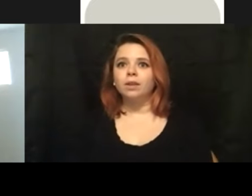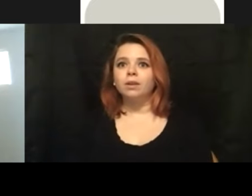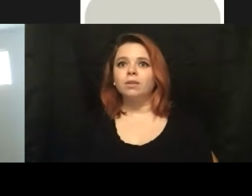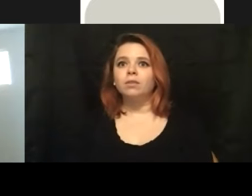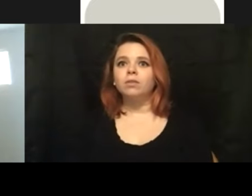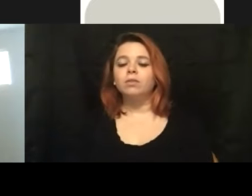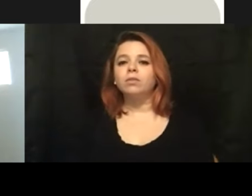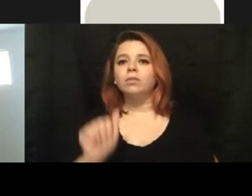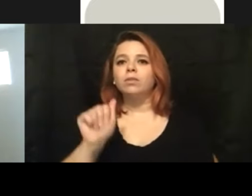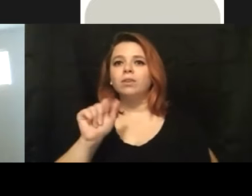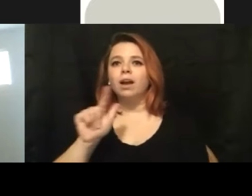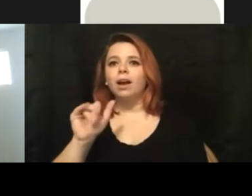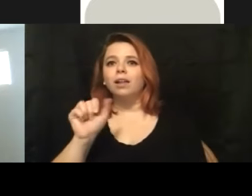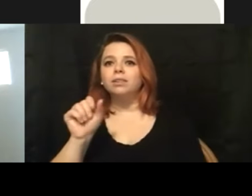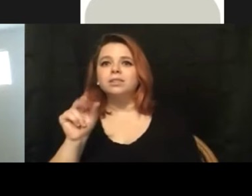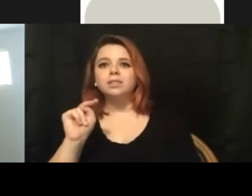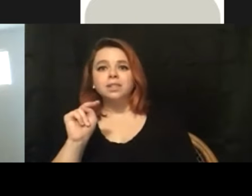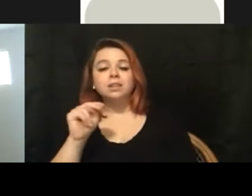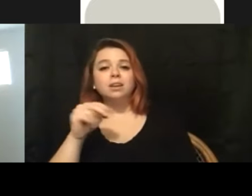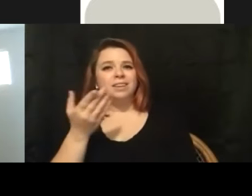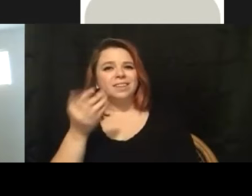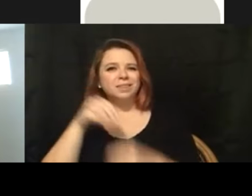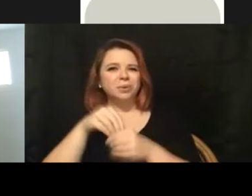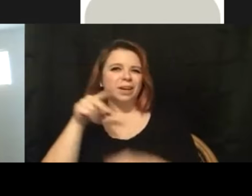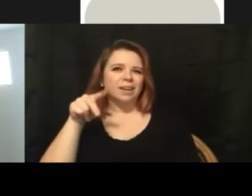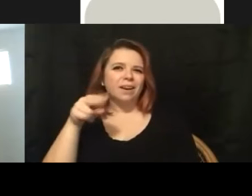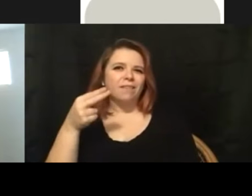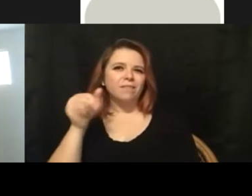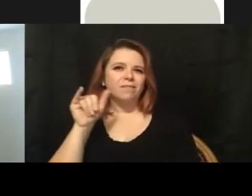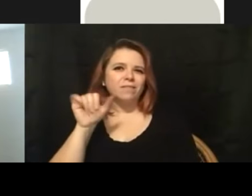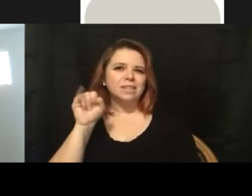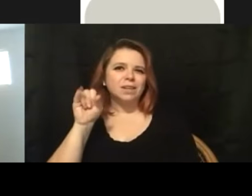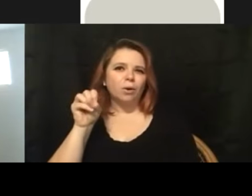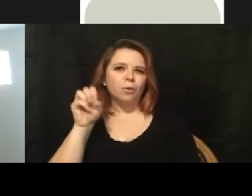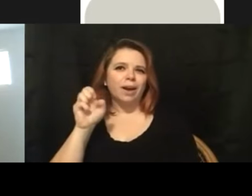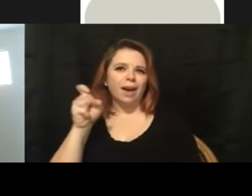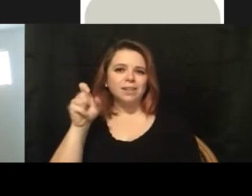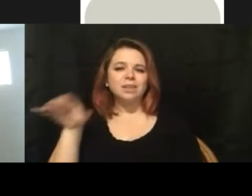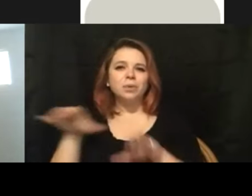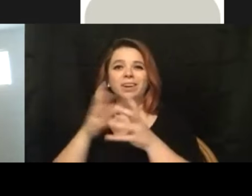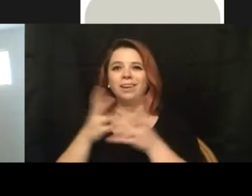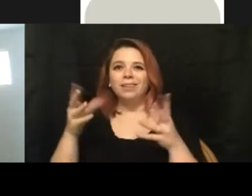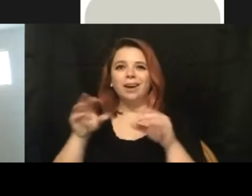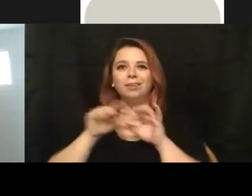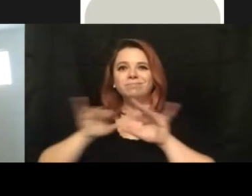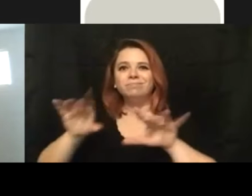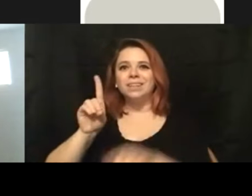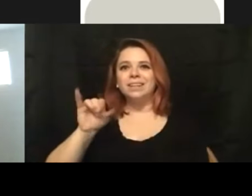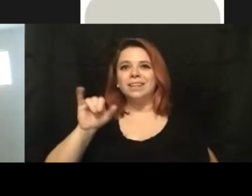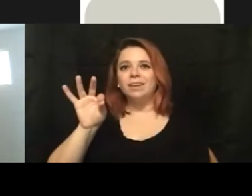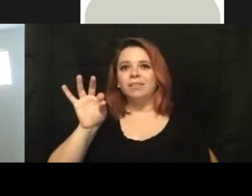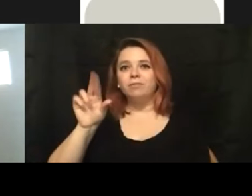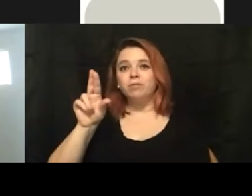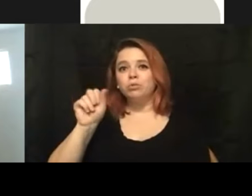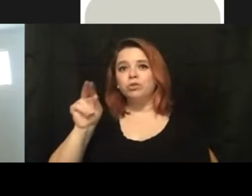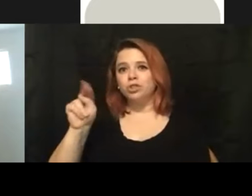In PhysioX, we did a lot of diffusion and filtration, just kind of in general. Yep. Do we need to